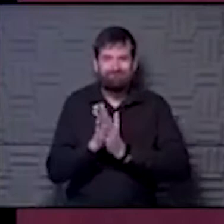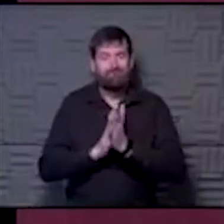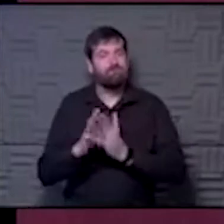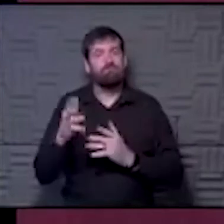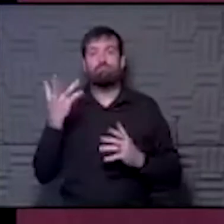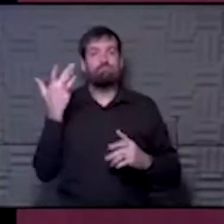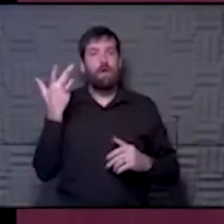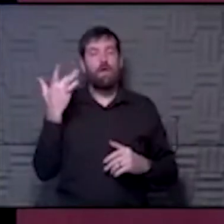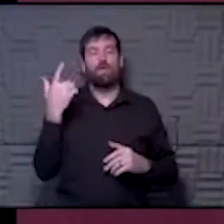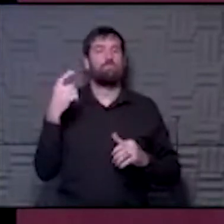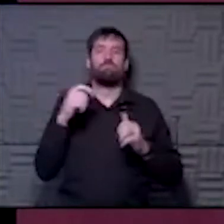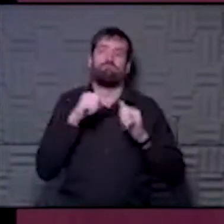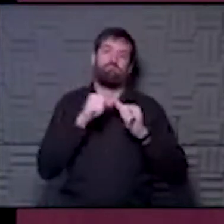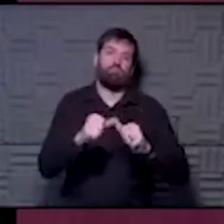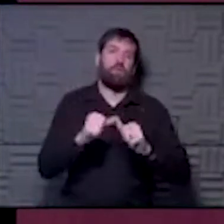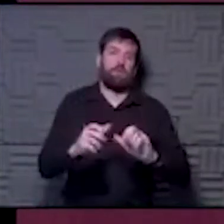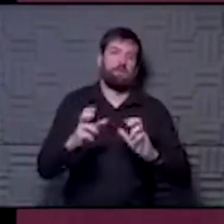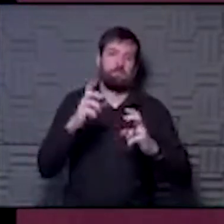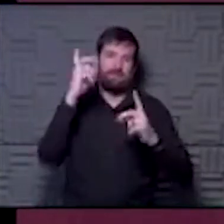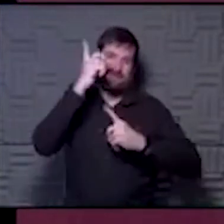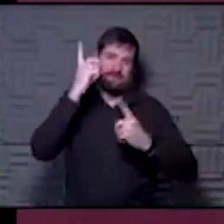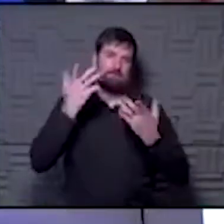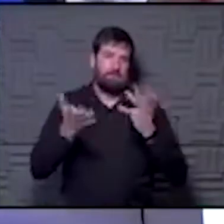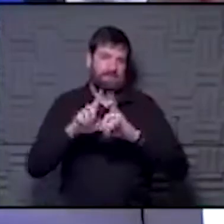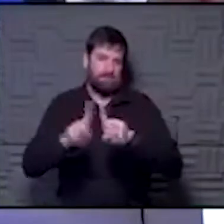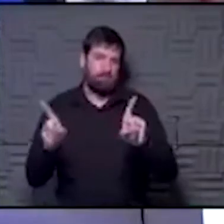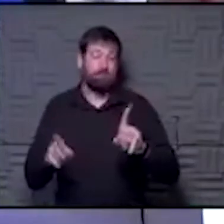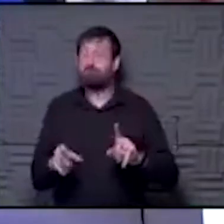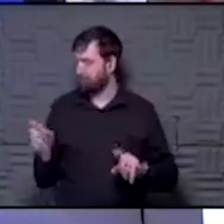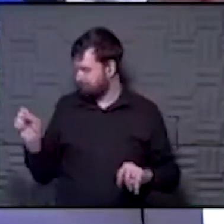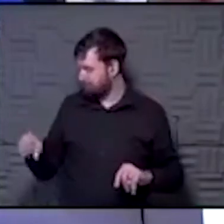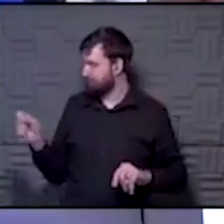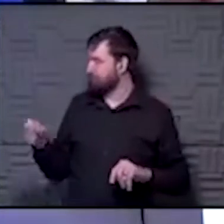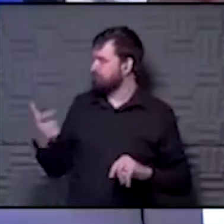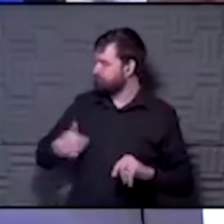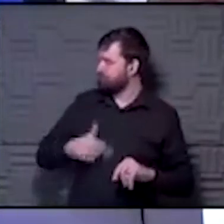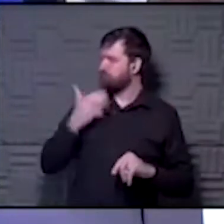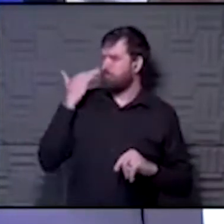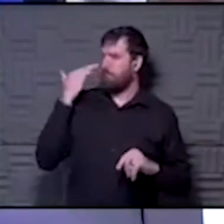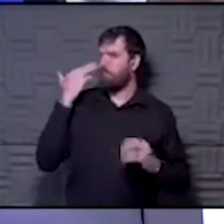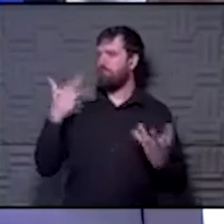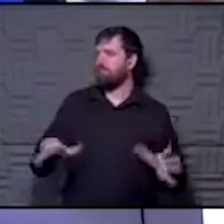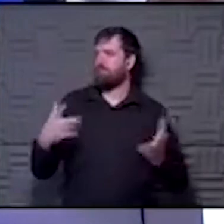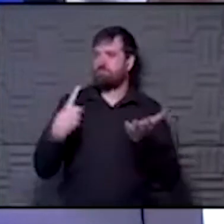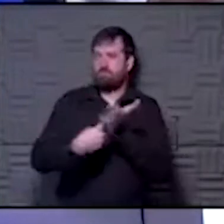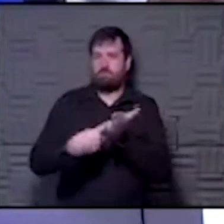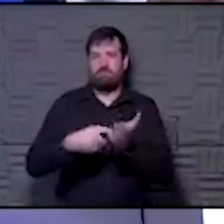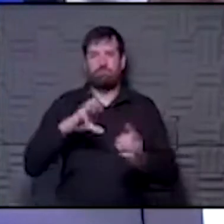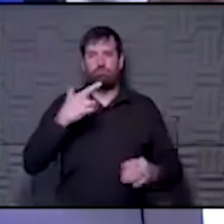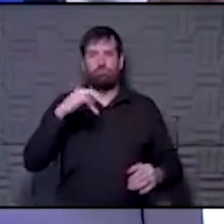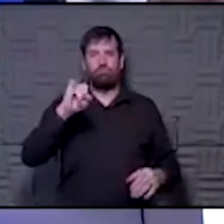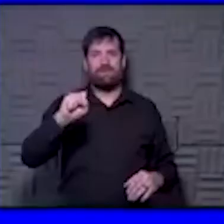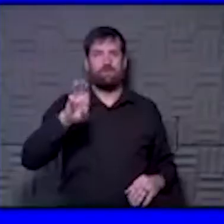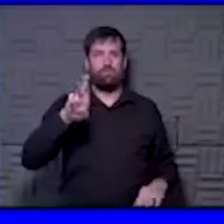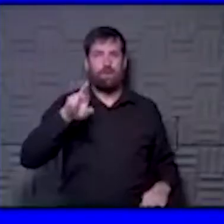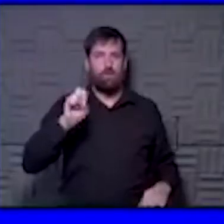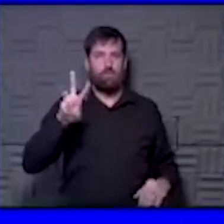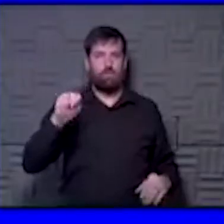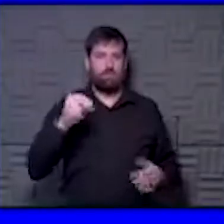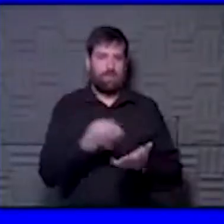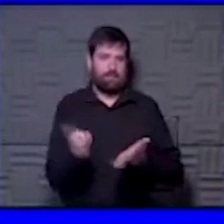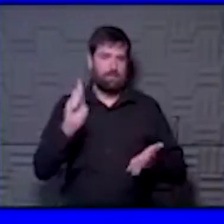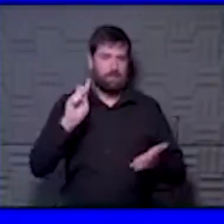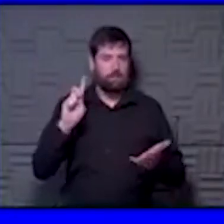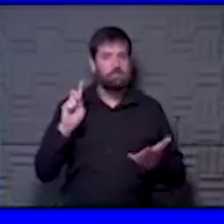a chronic disease population that may be a little different. Yeah, absolutely. And we talked to Chris Brown last week, and he talked